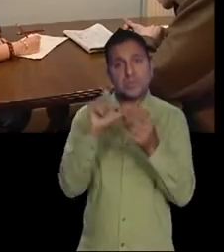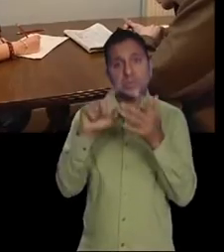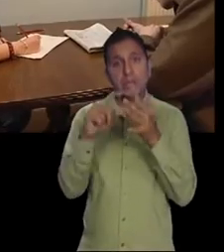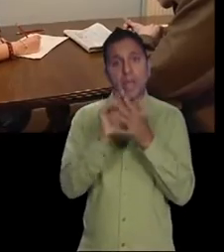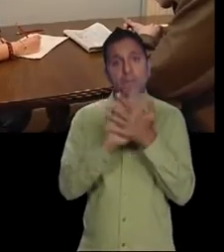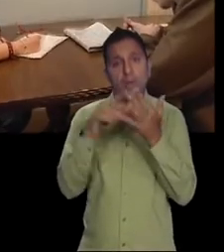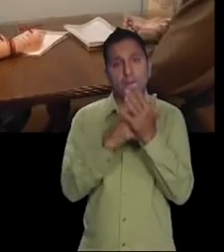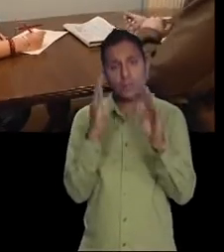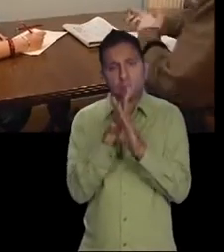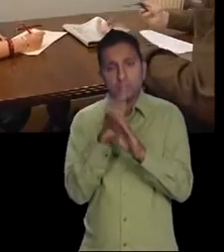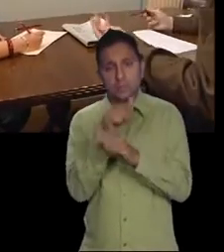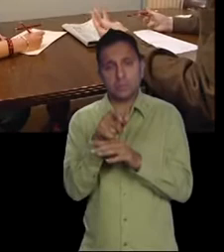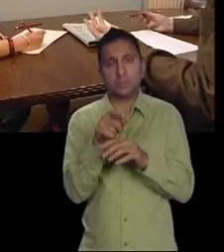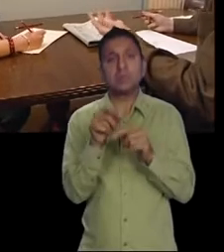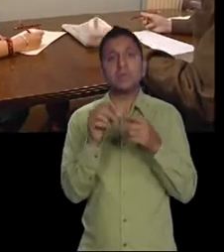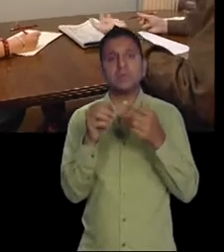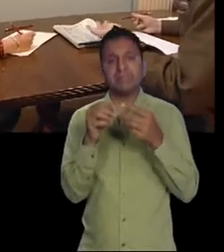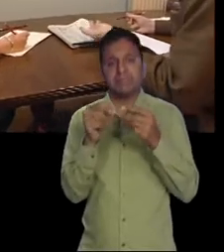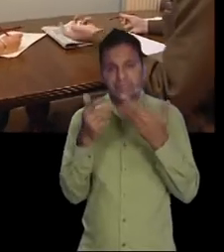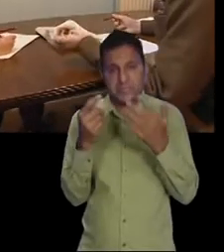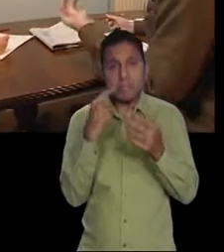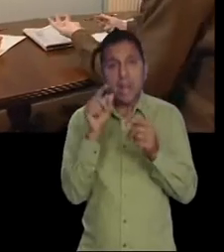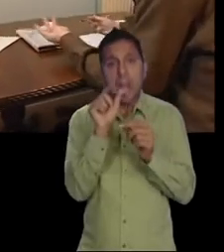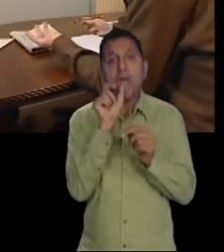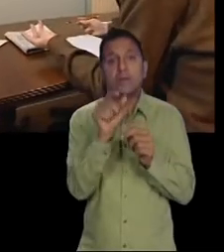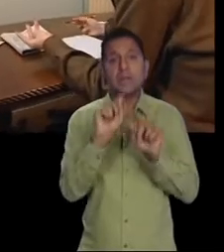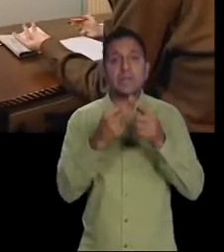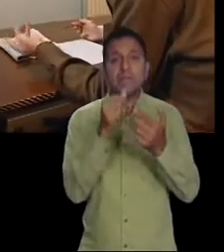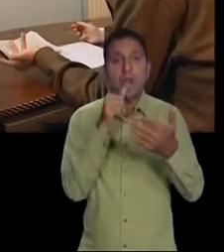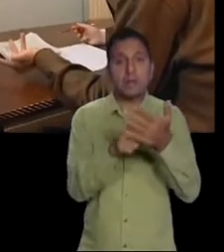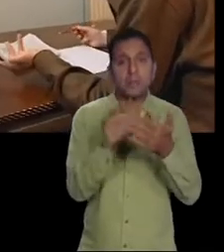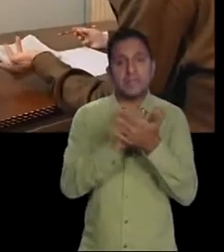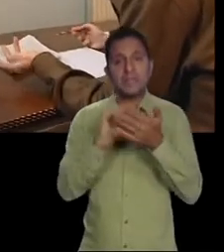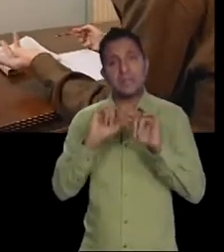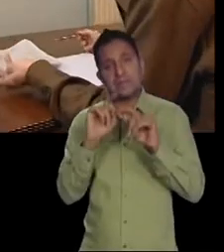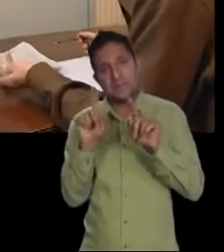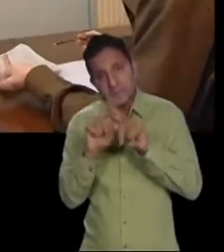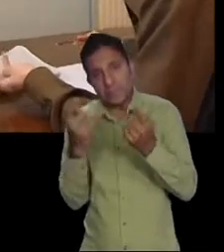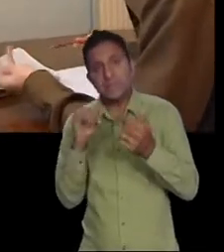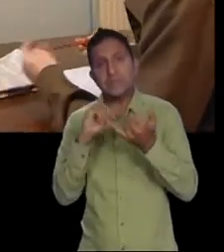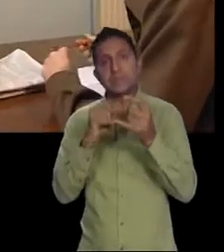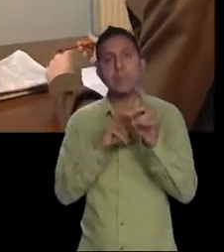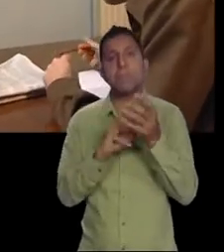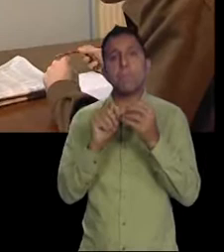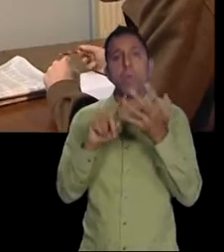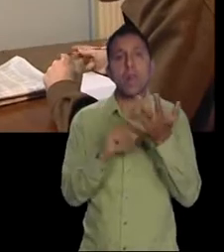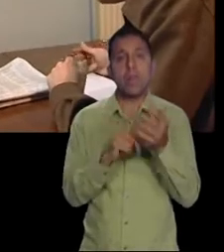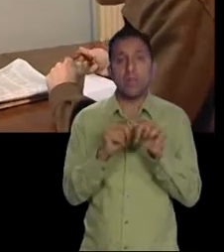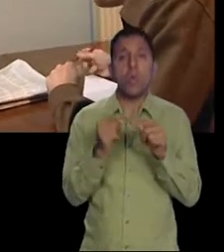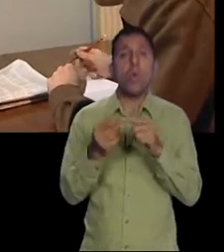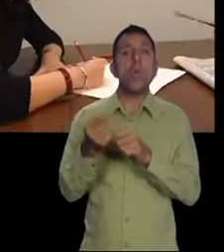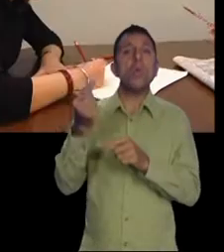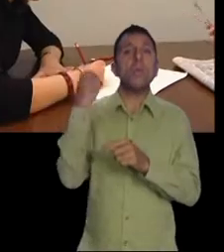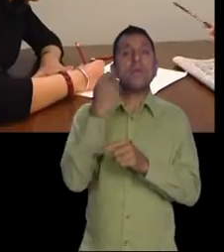letter or a different symbol. Goes all the way back to 3,000, 4,000, 5,000 years ago. Kama Sutra uses it, the